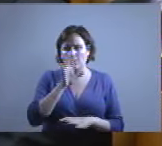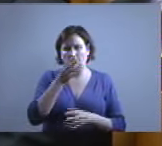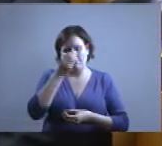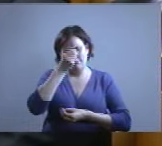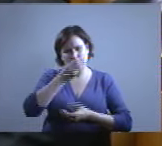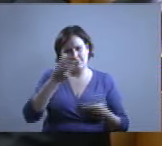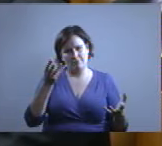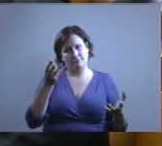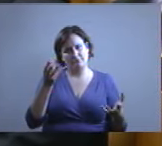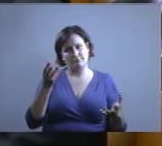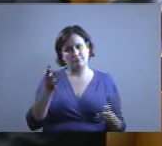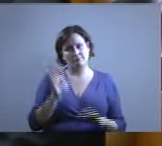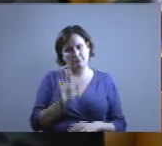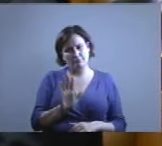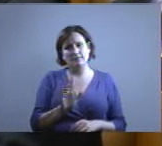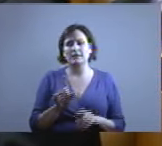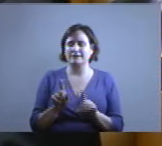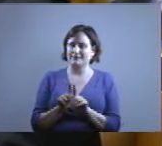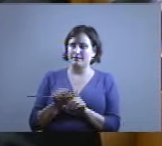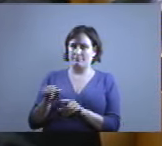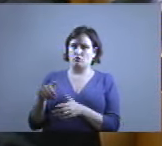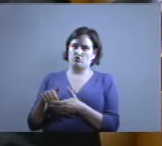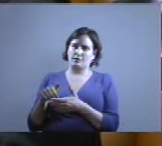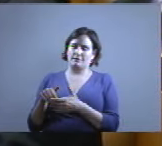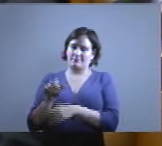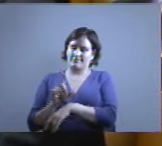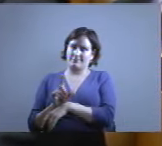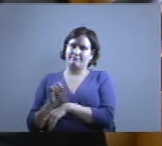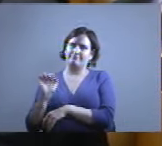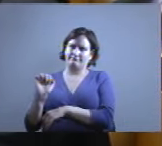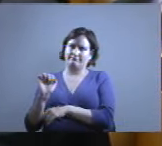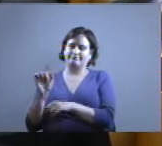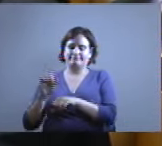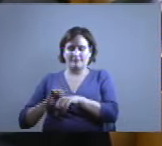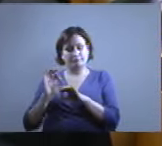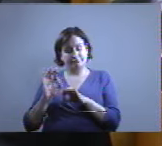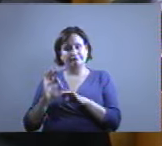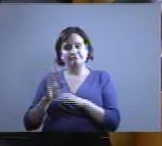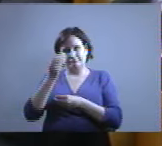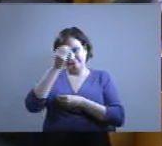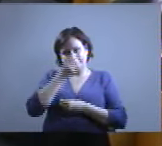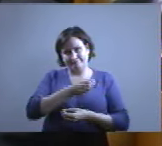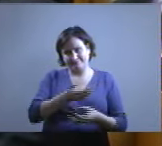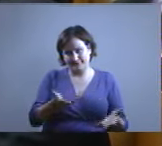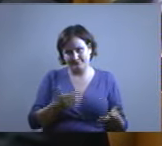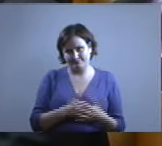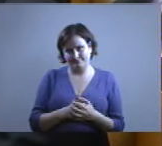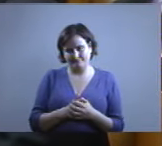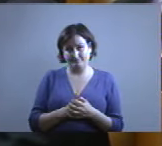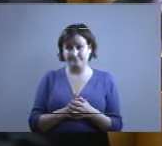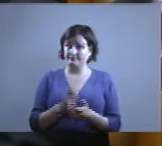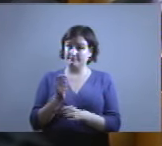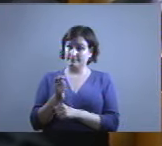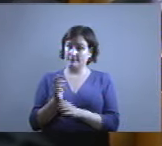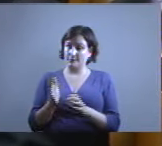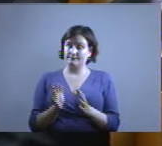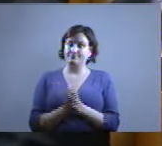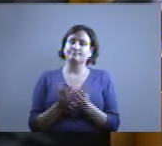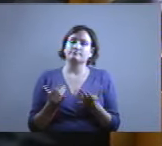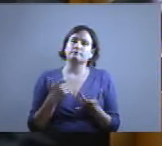of the whistle, and so will we issue a statement timelessly on the whole cricket saga. Mr. Speaker, may I just conclude by